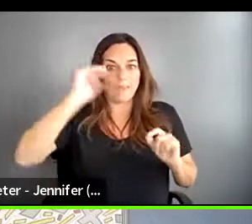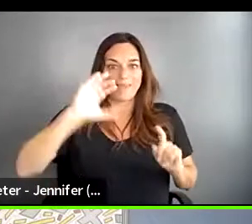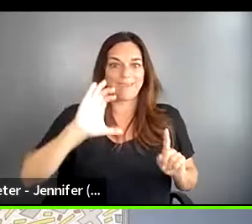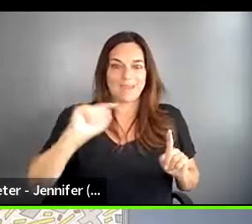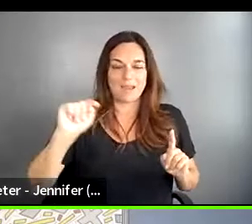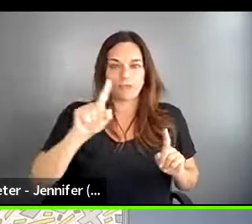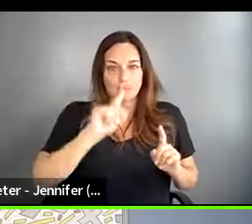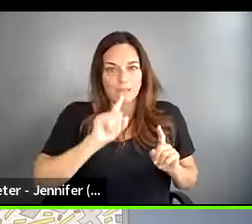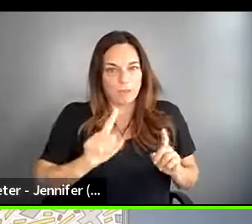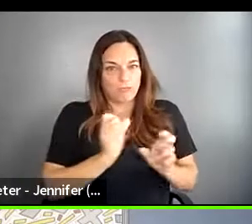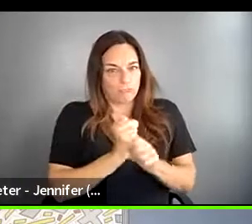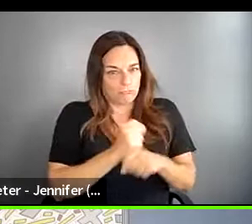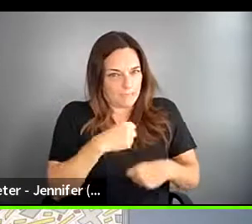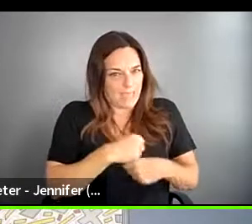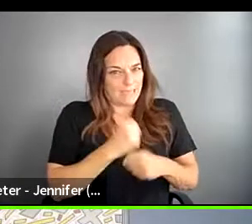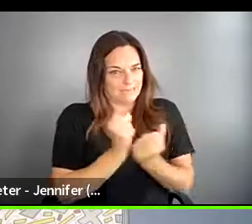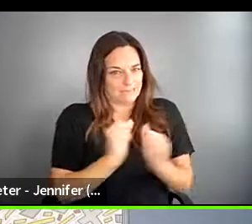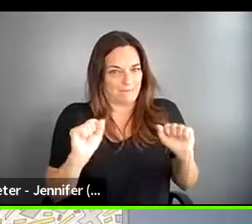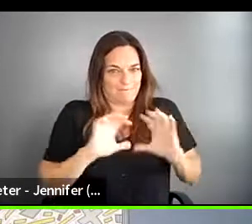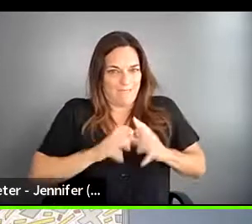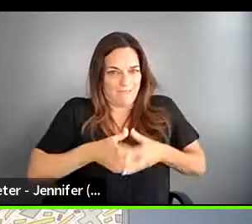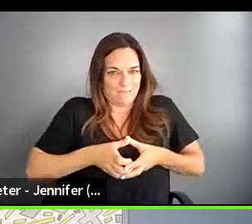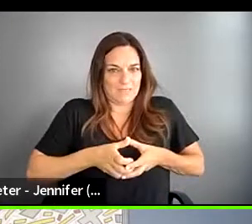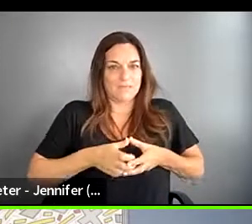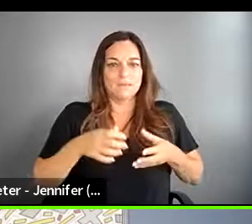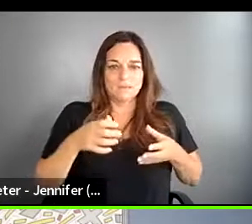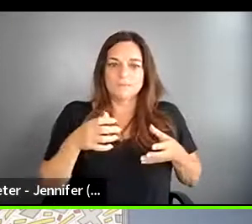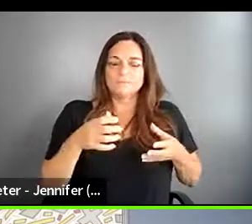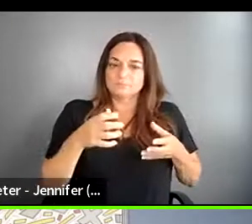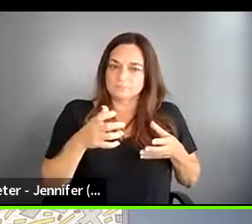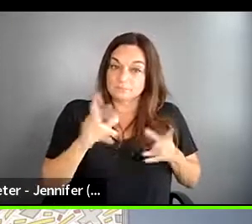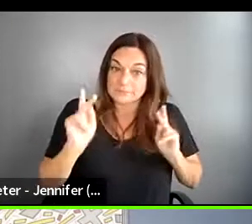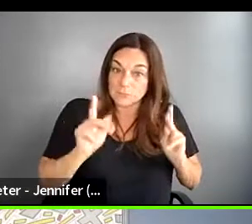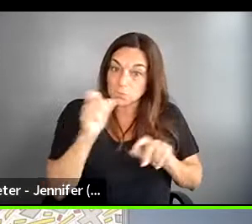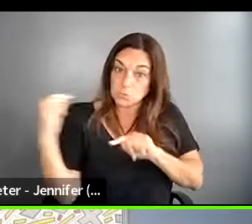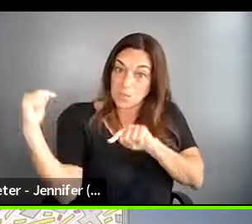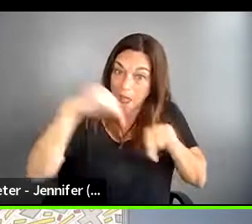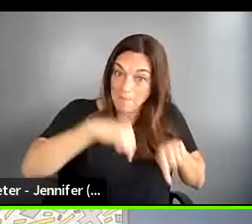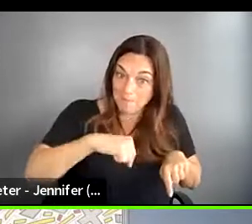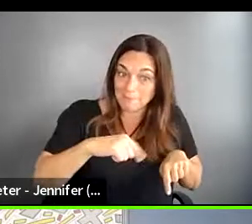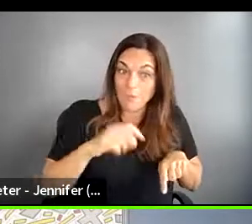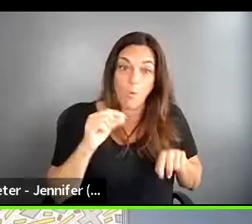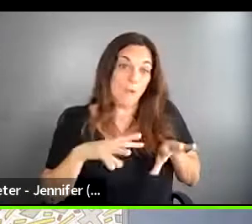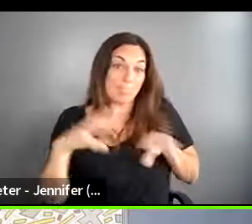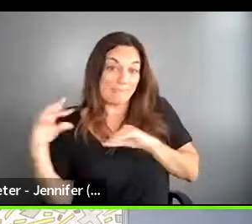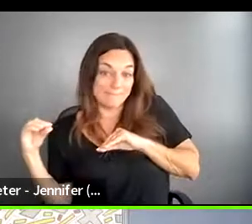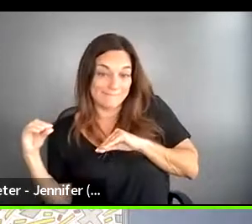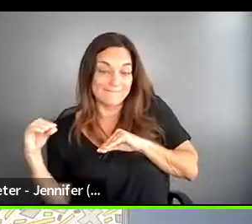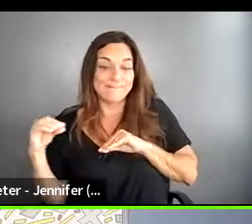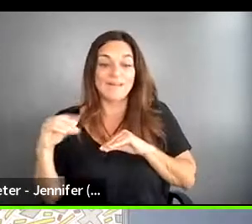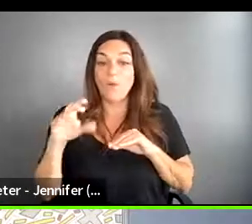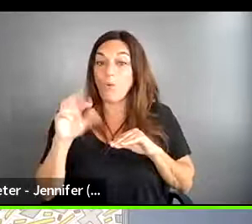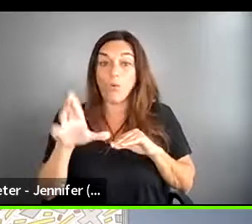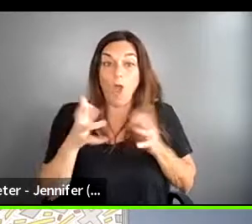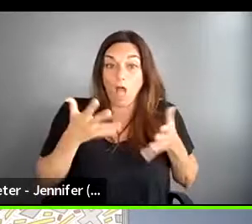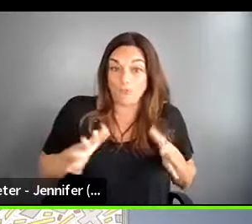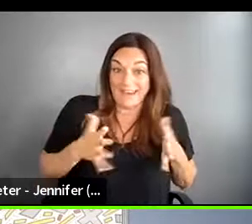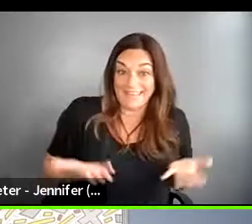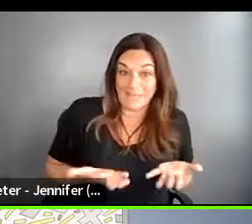really created a safe haven for folks that are interested in coming here or going out or already